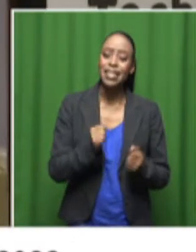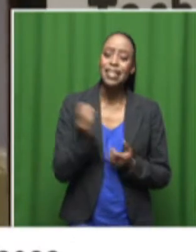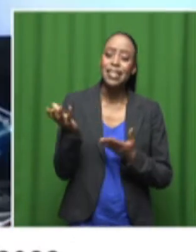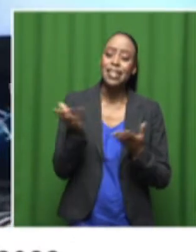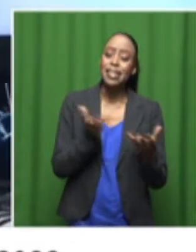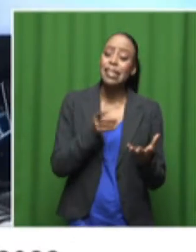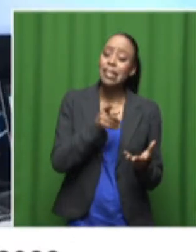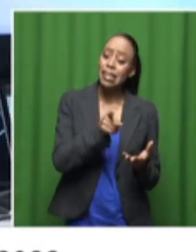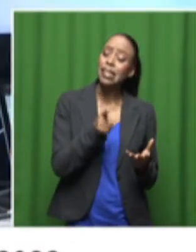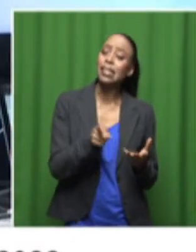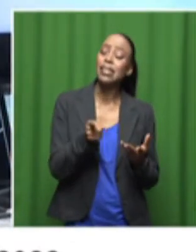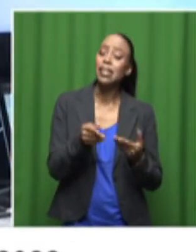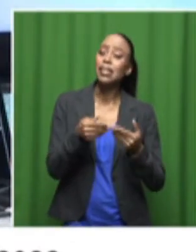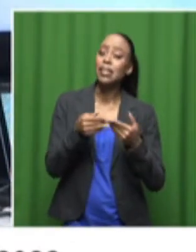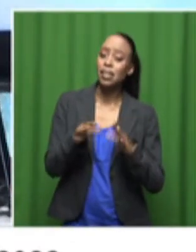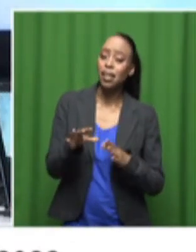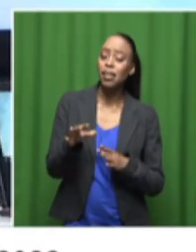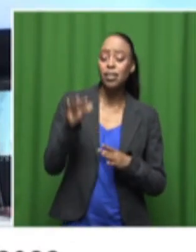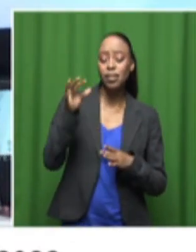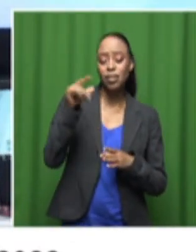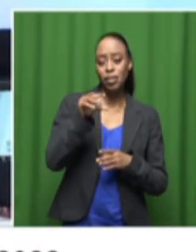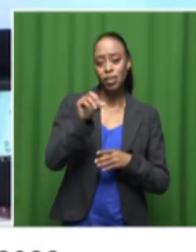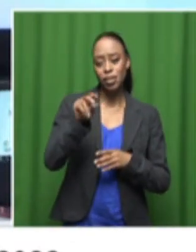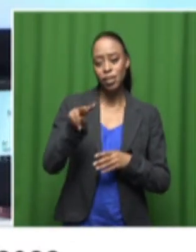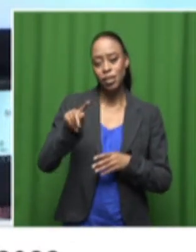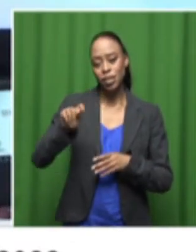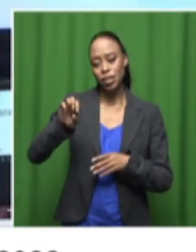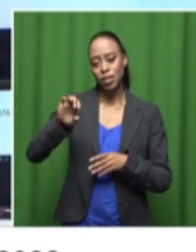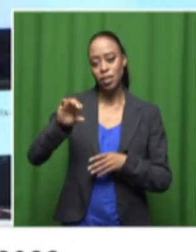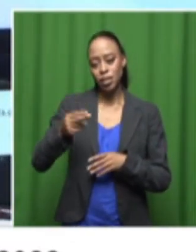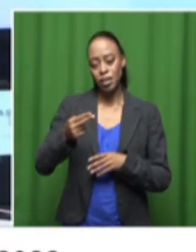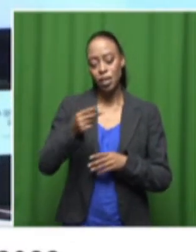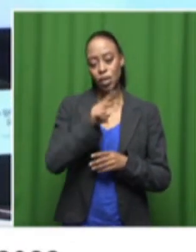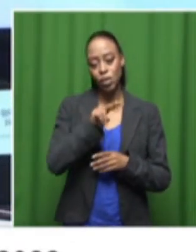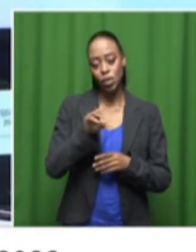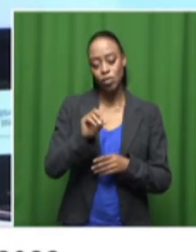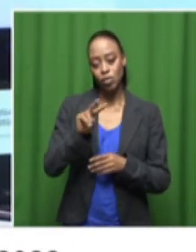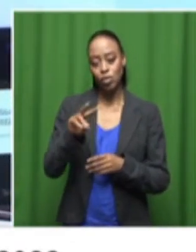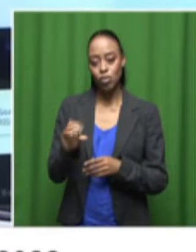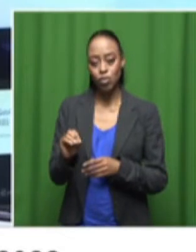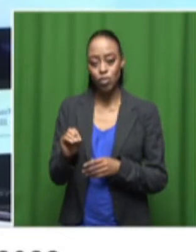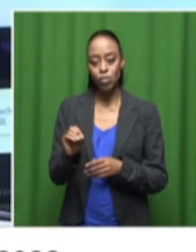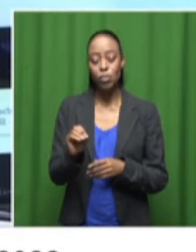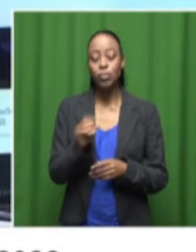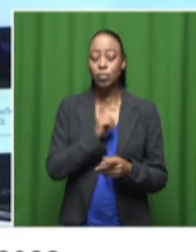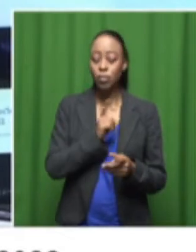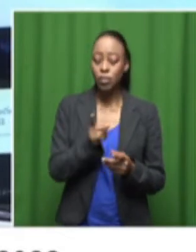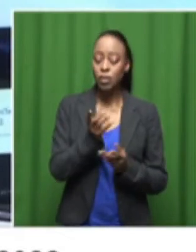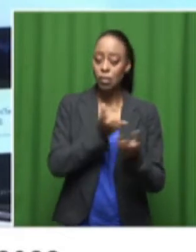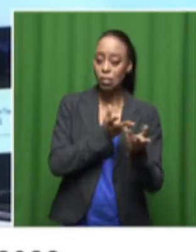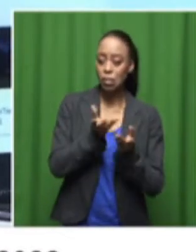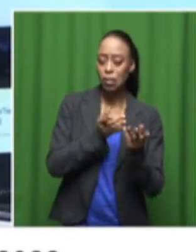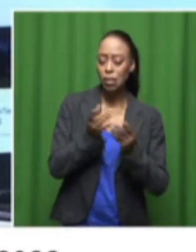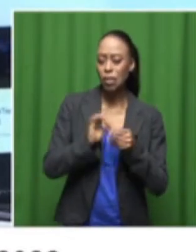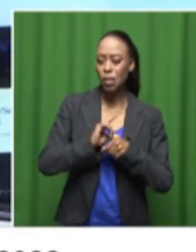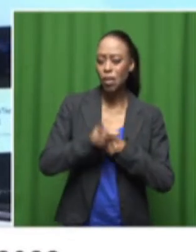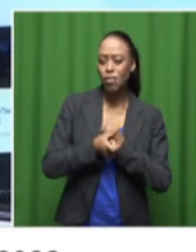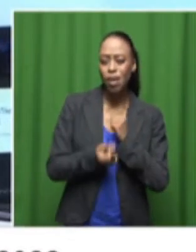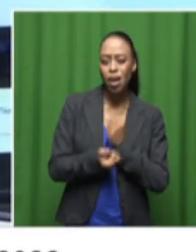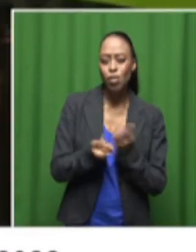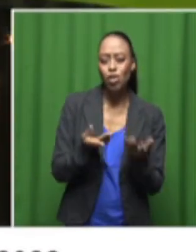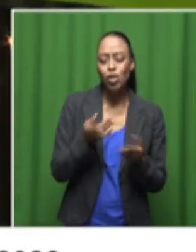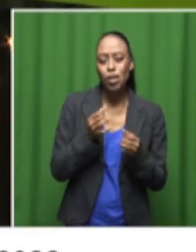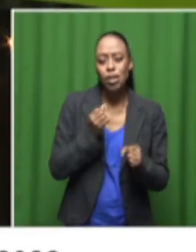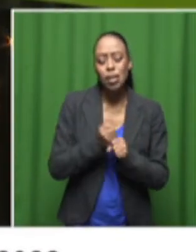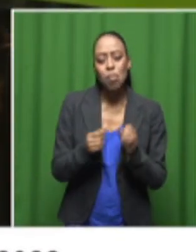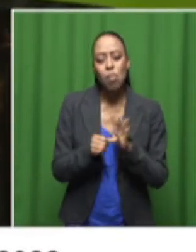host of Govtech 2022, and we talked as well with Dr. Vuma about why this conference, particularly this year, is so